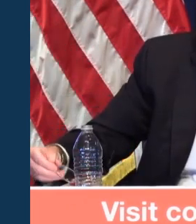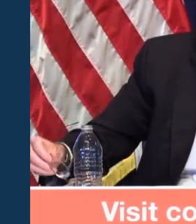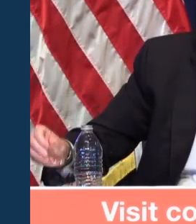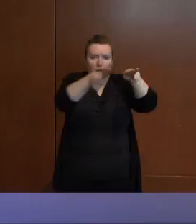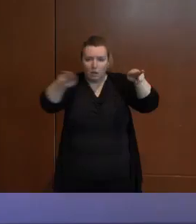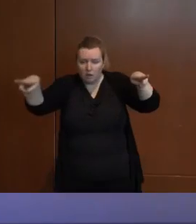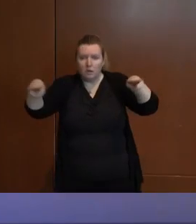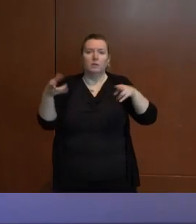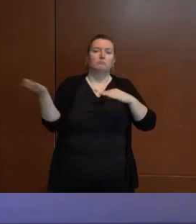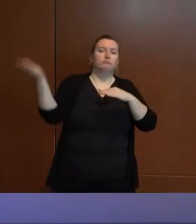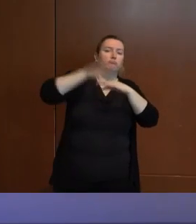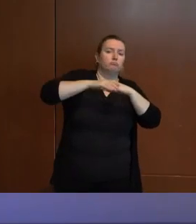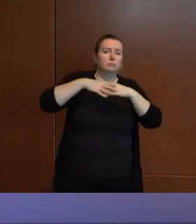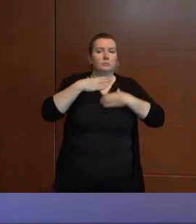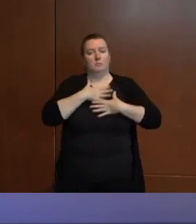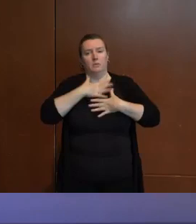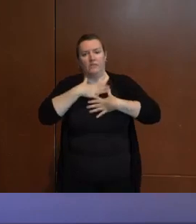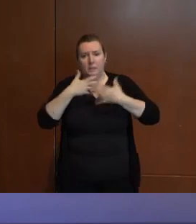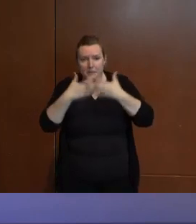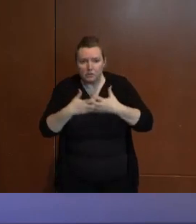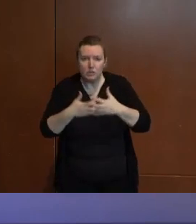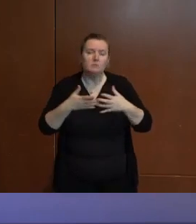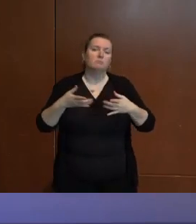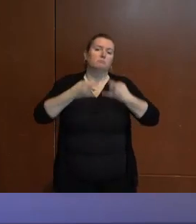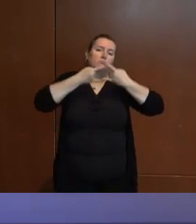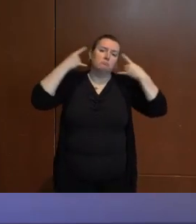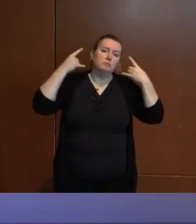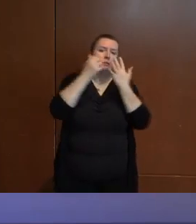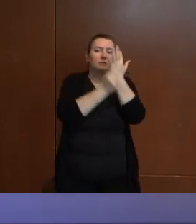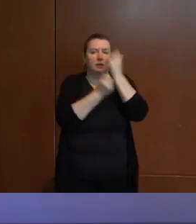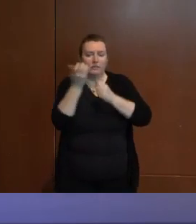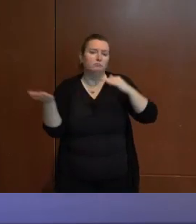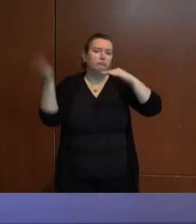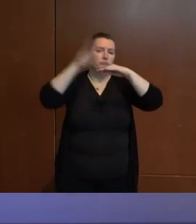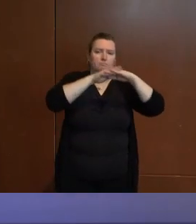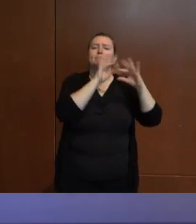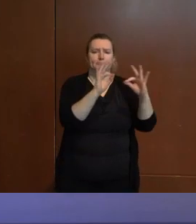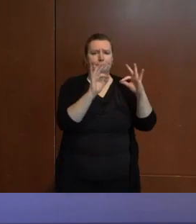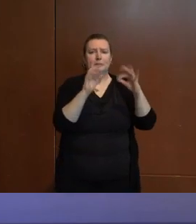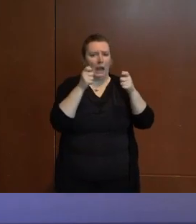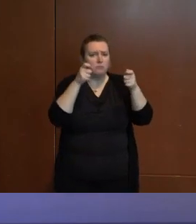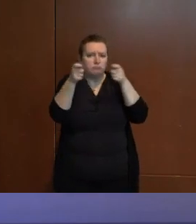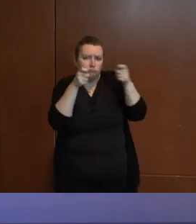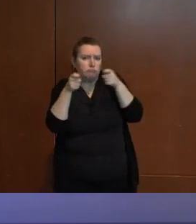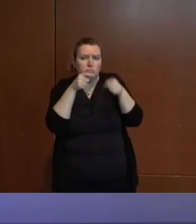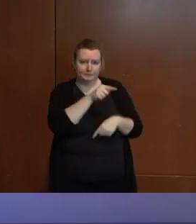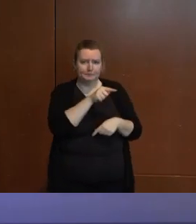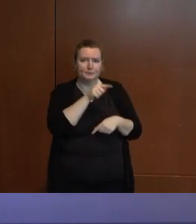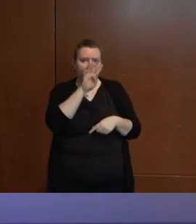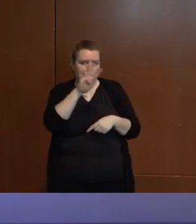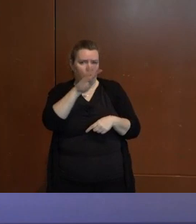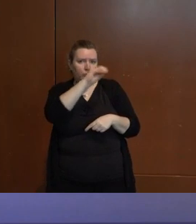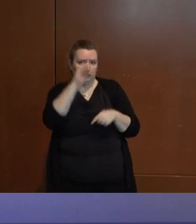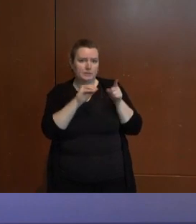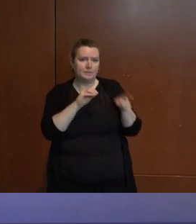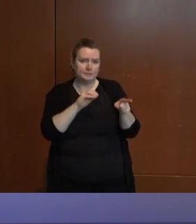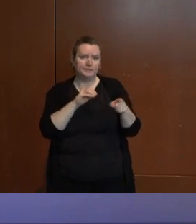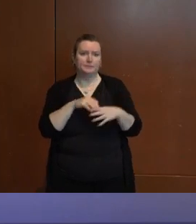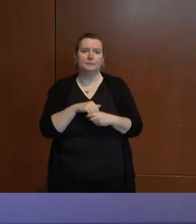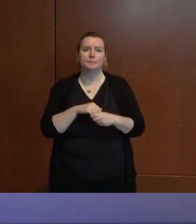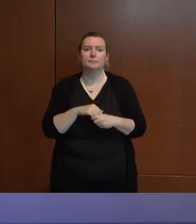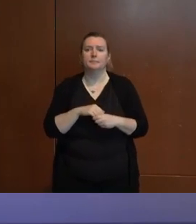That 31%, though, at least here, there haven't been, you haven't shut schools, you haven't done